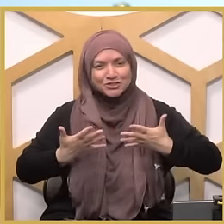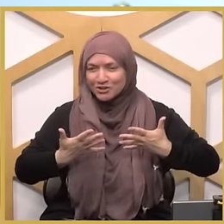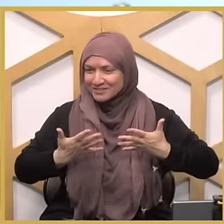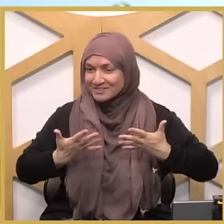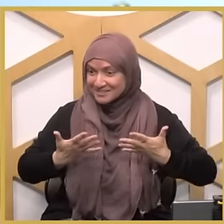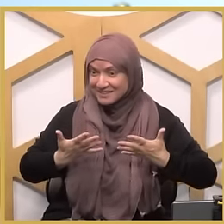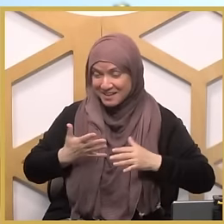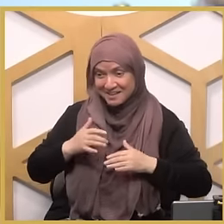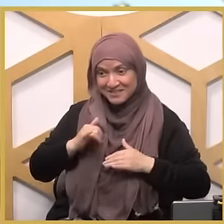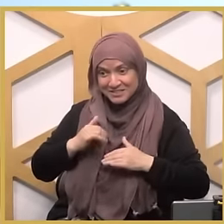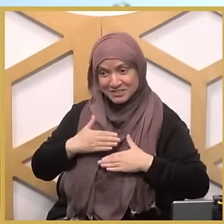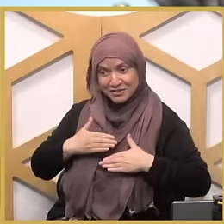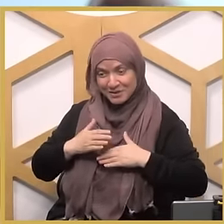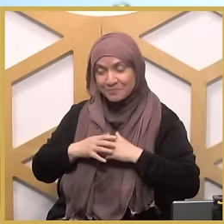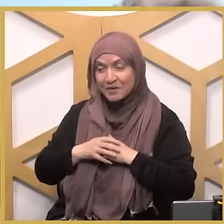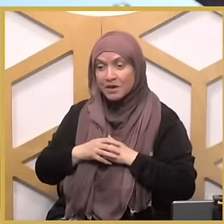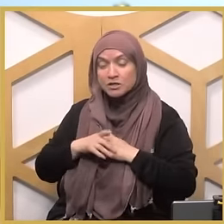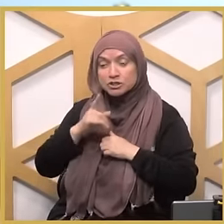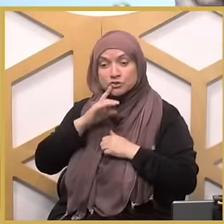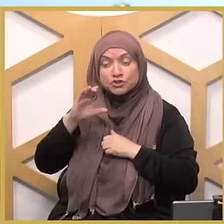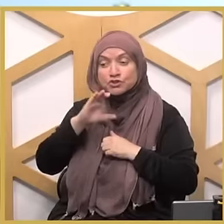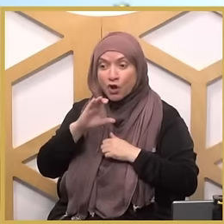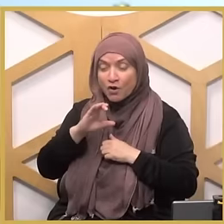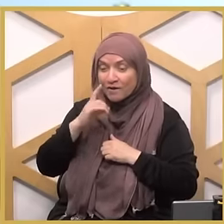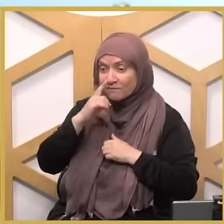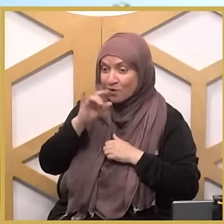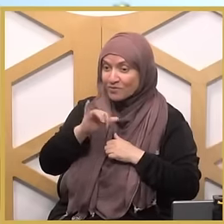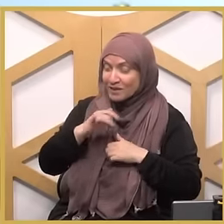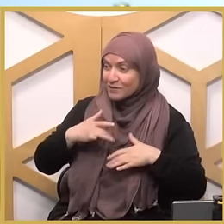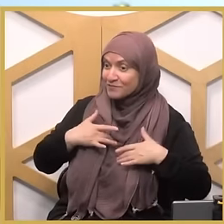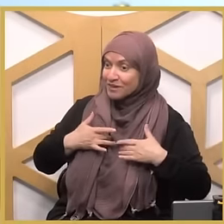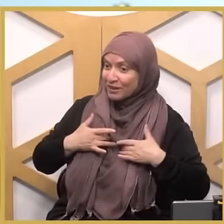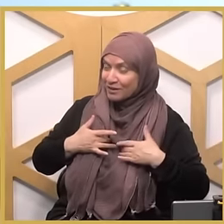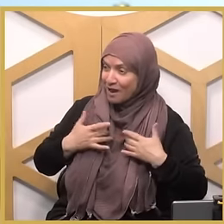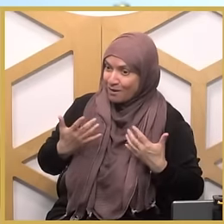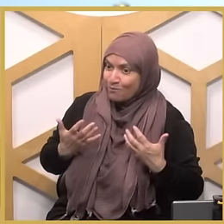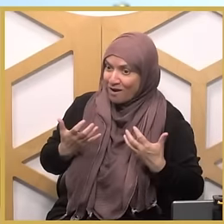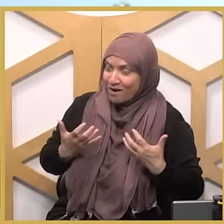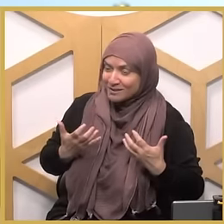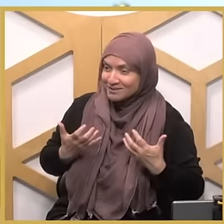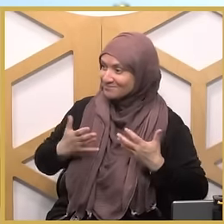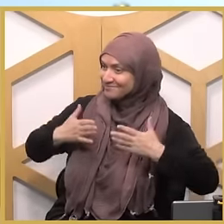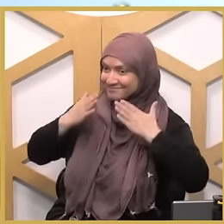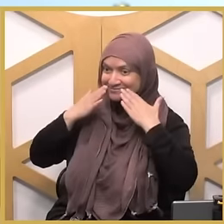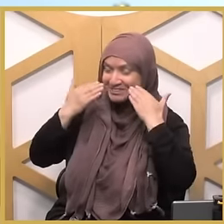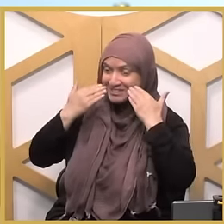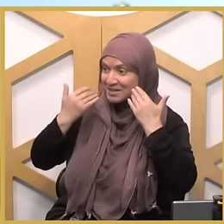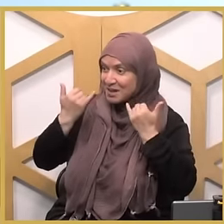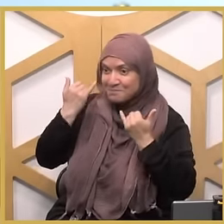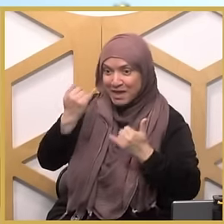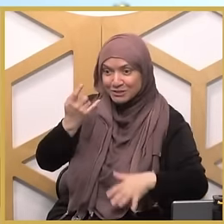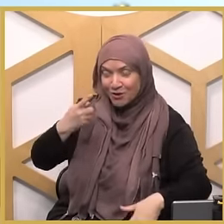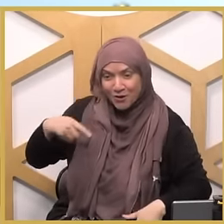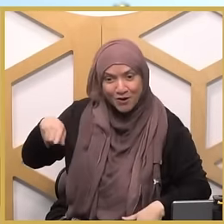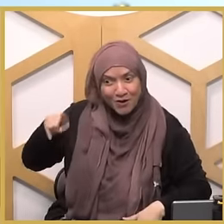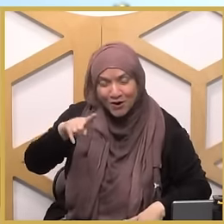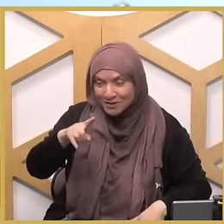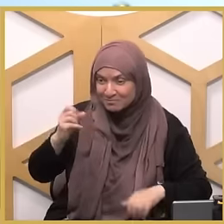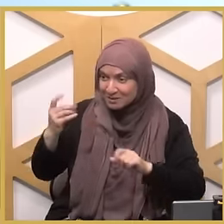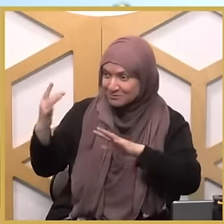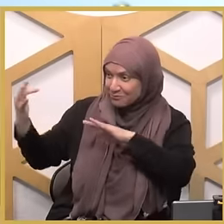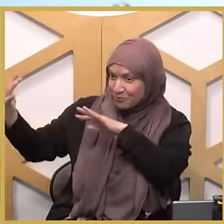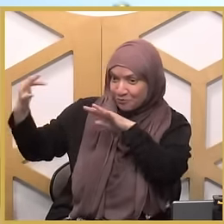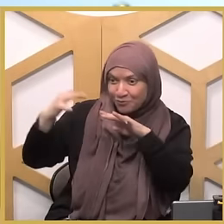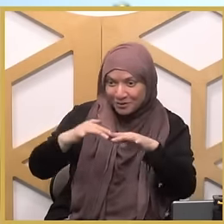other time of the year, anywhere else than you do in the last 10 nights of Ramadan in the masjid? Do you get that pleasure anywhere else? And what are the side effects of being